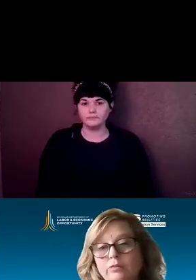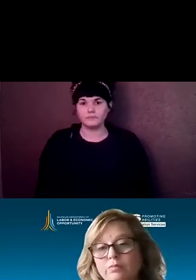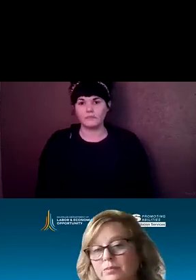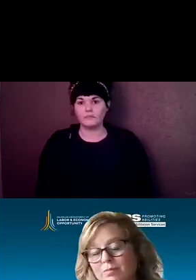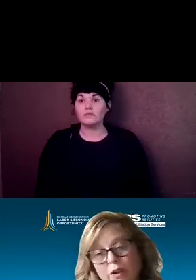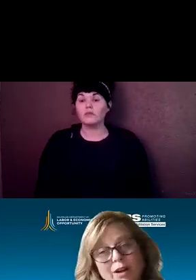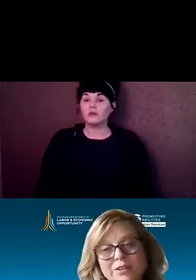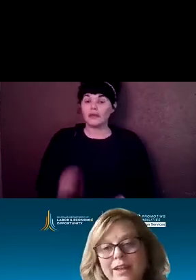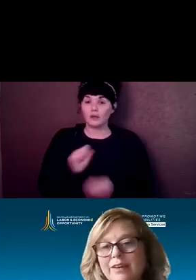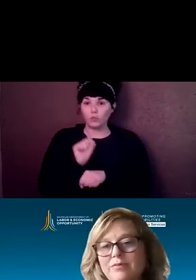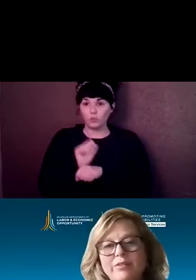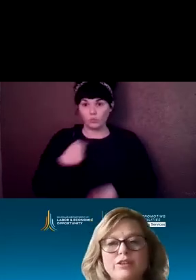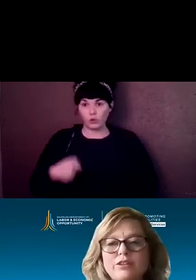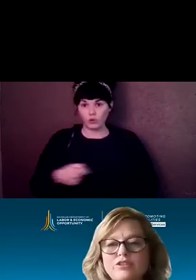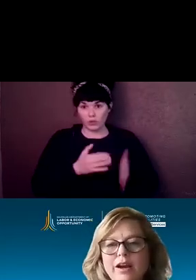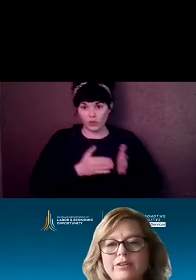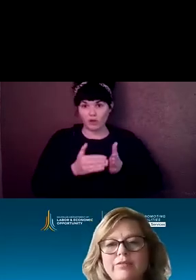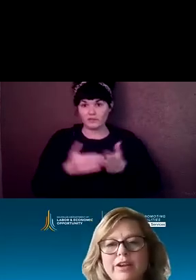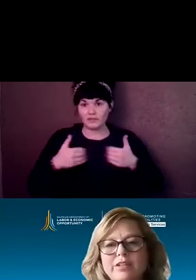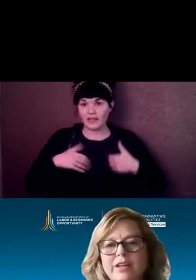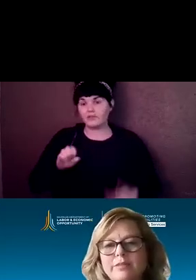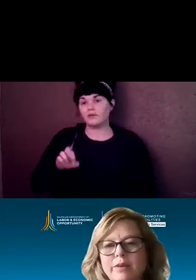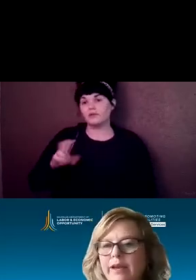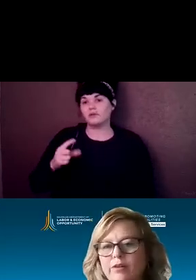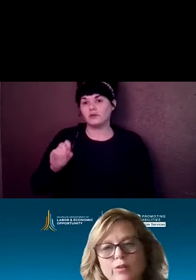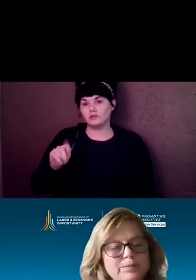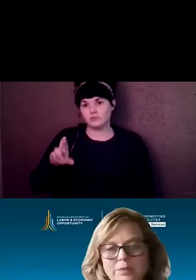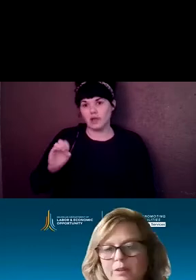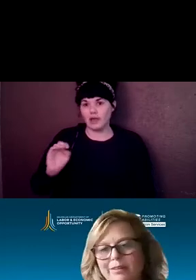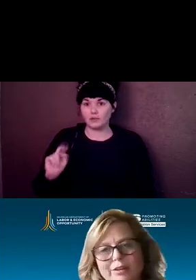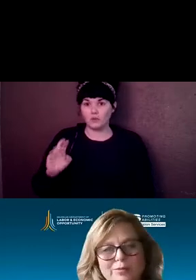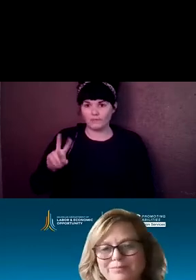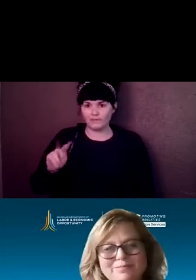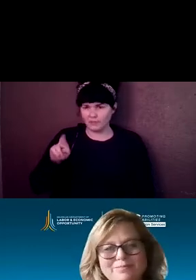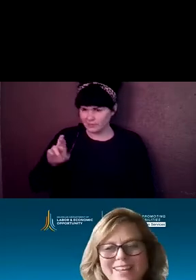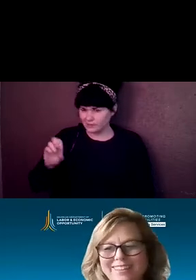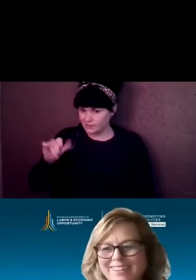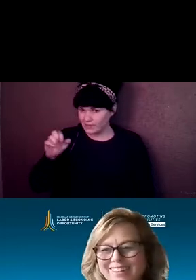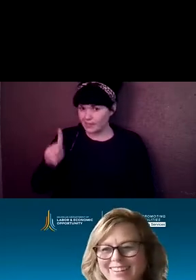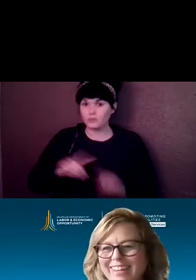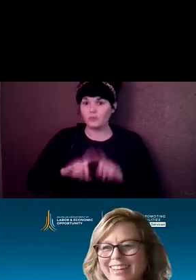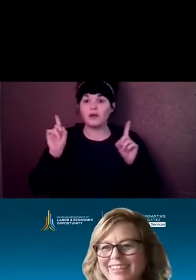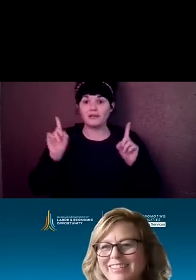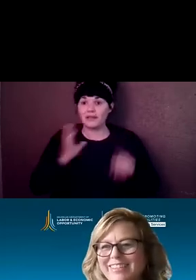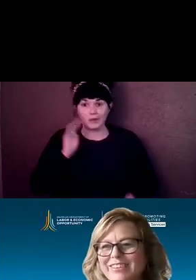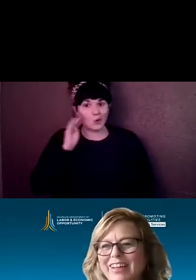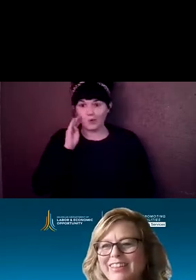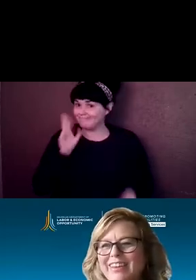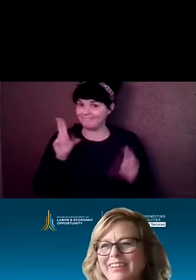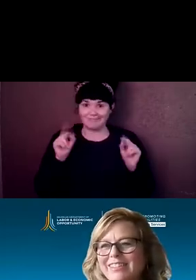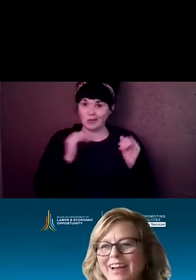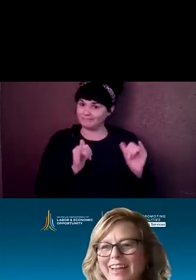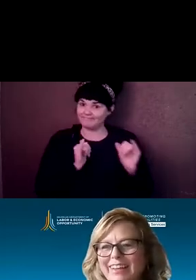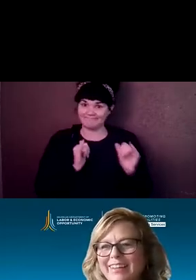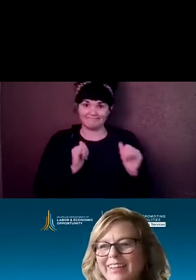work, we often have like the Ergotron or Varidesk, but at home, no, me neither. So the